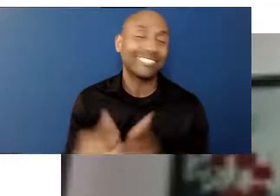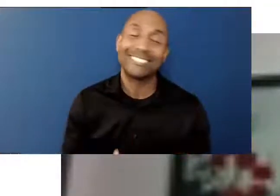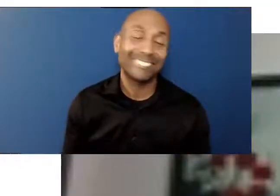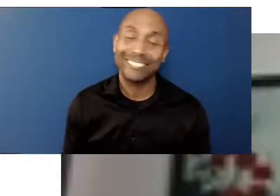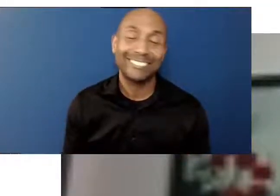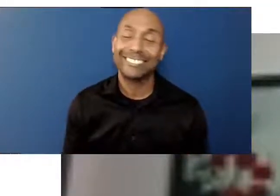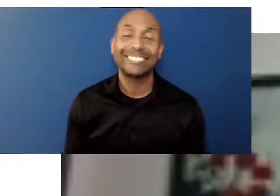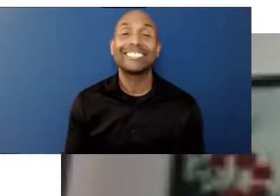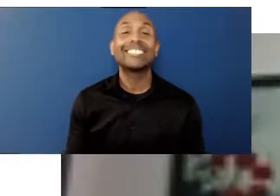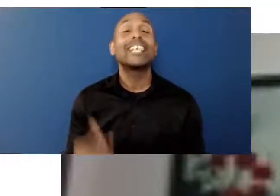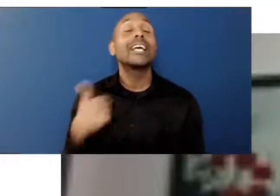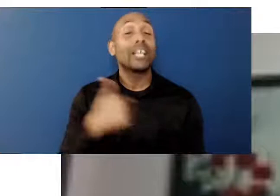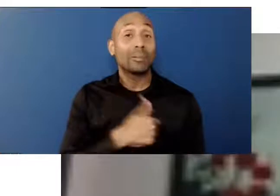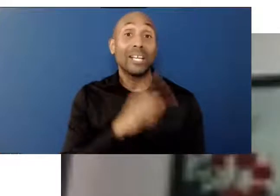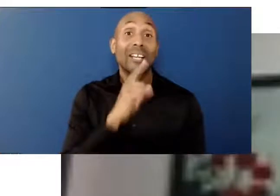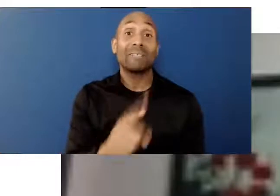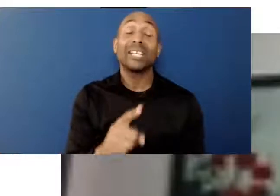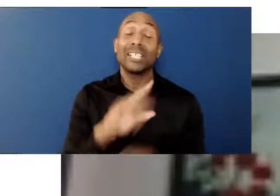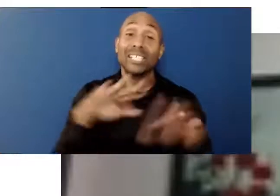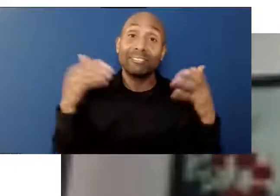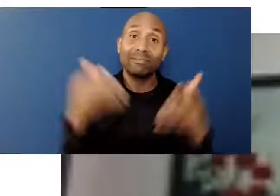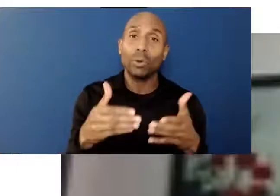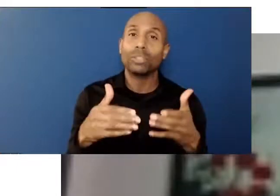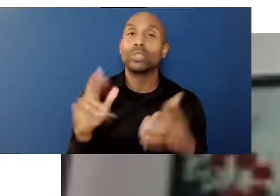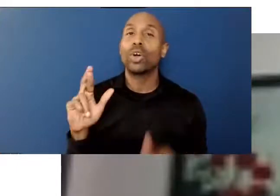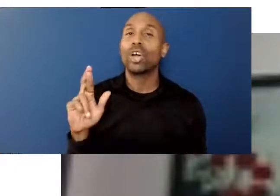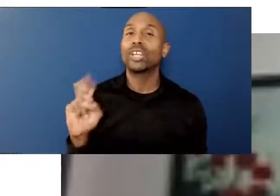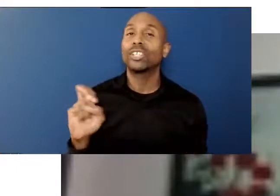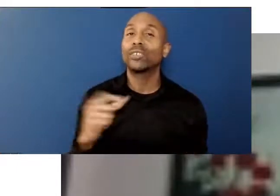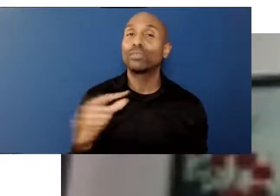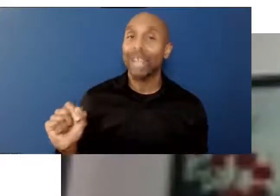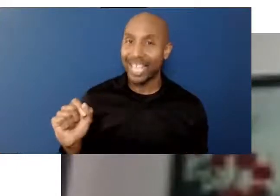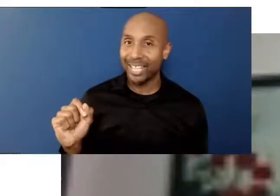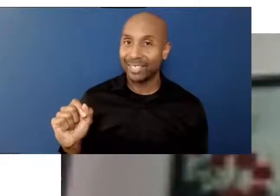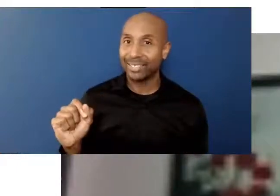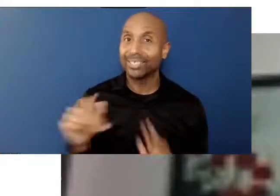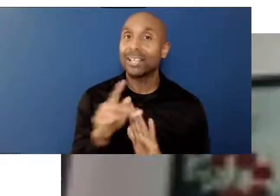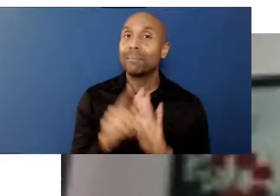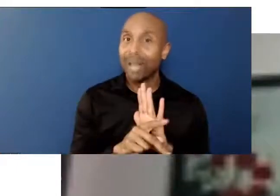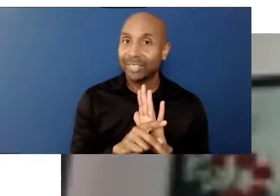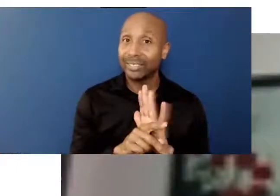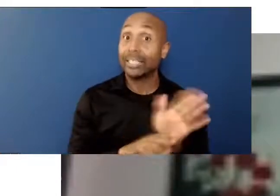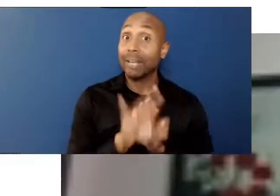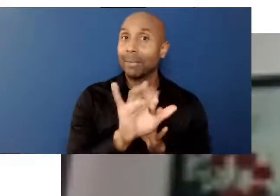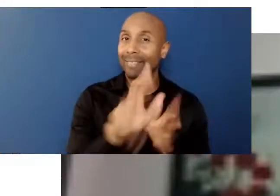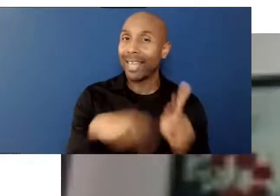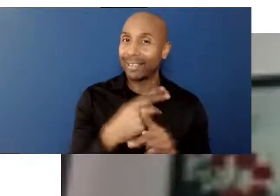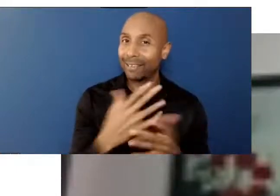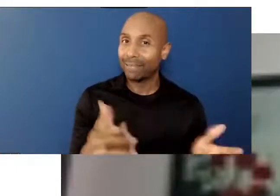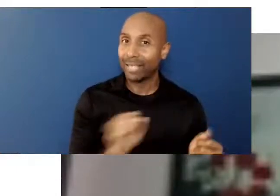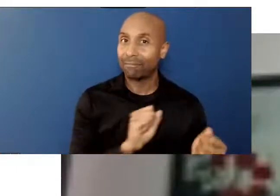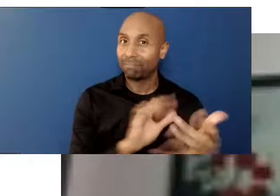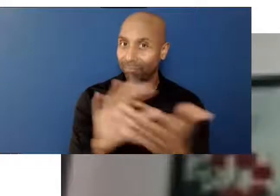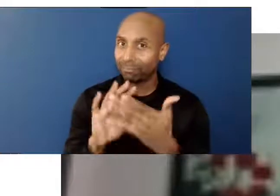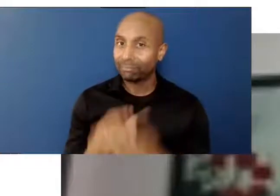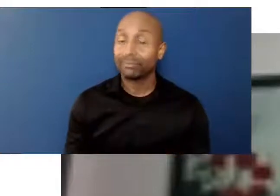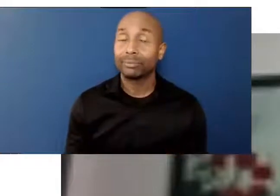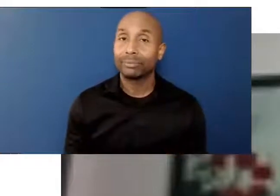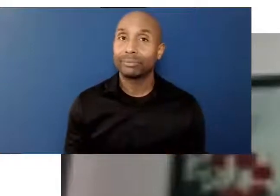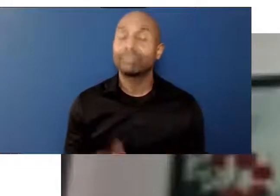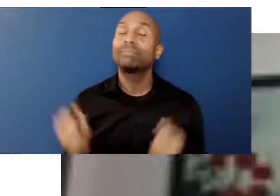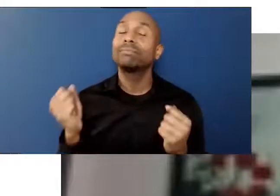We're actually focused on regulatory and policy development. And so that could be a surprise to folks.